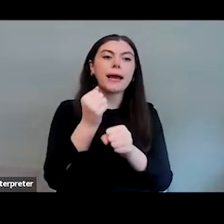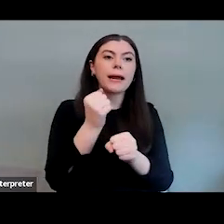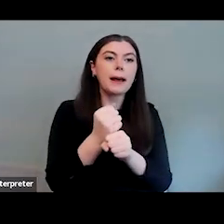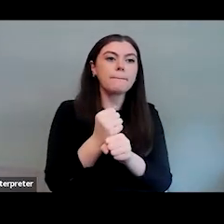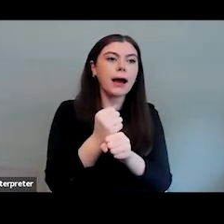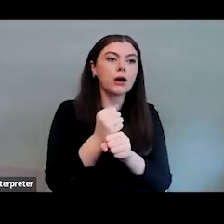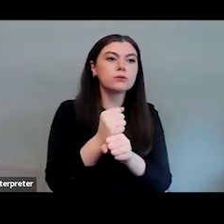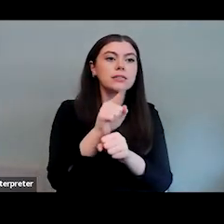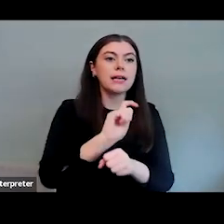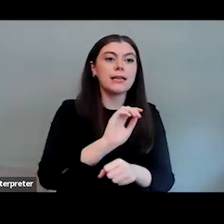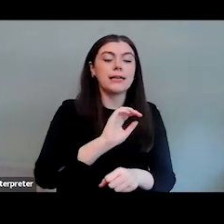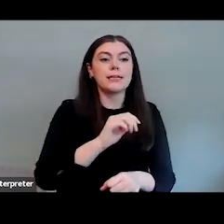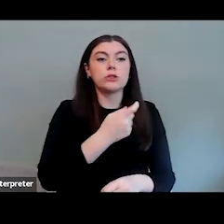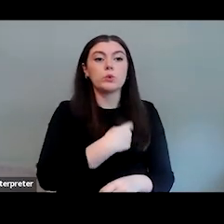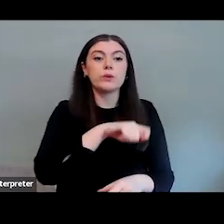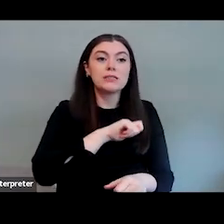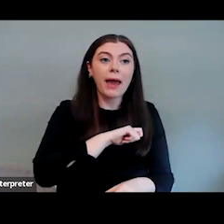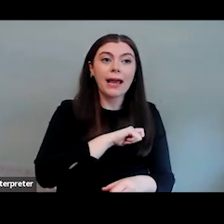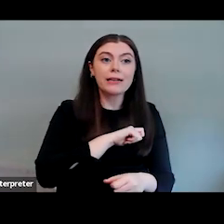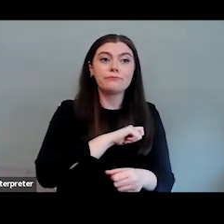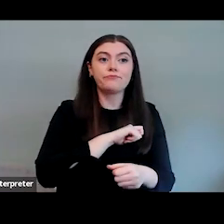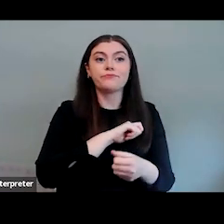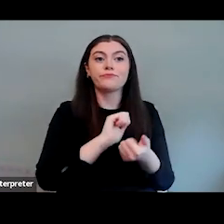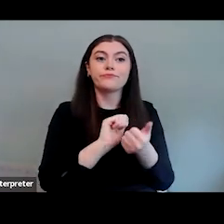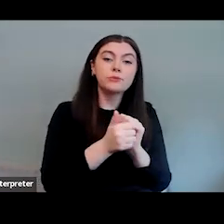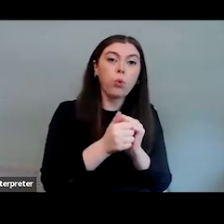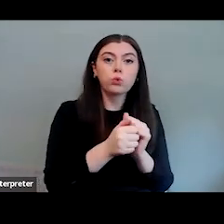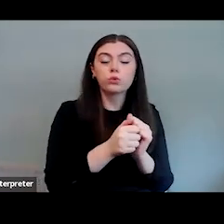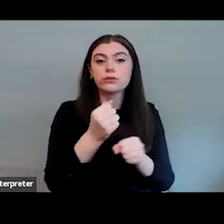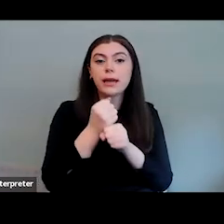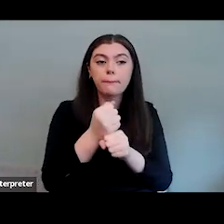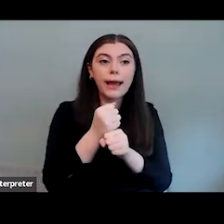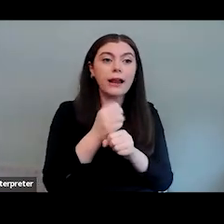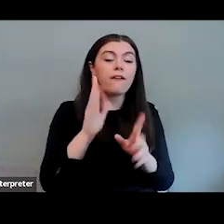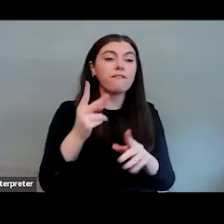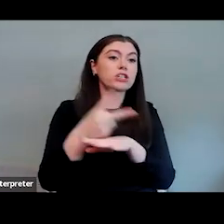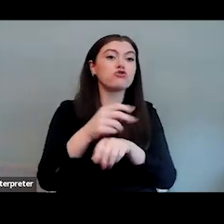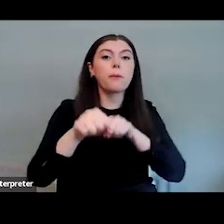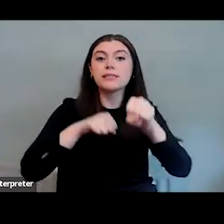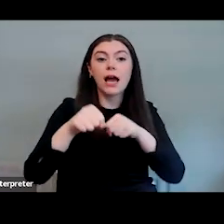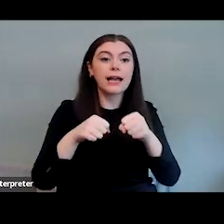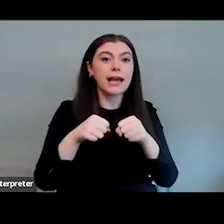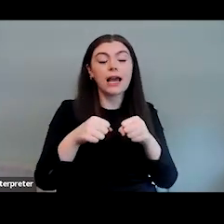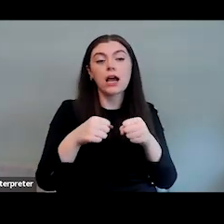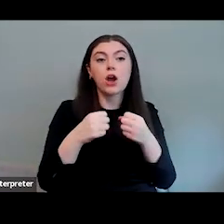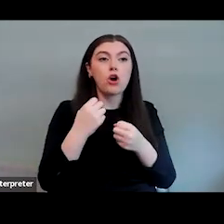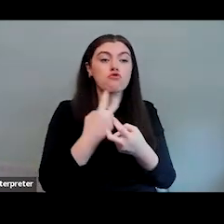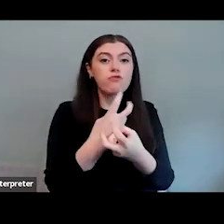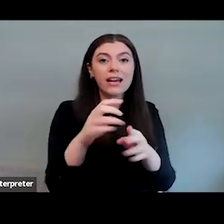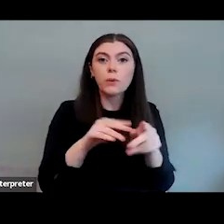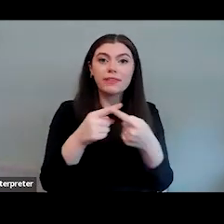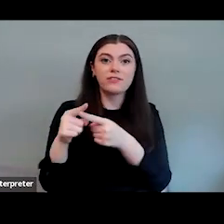in Spain, the Giro d'Italia in Italy, disrupting cycling races with Palestinian solidarity and